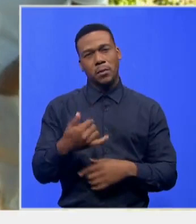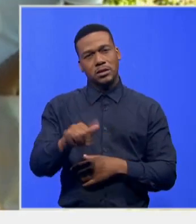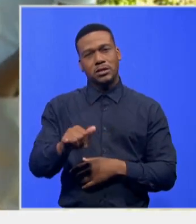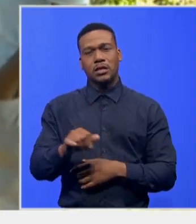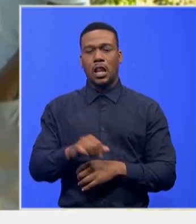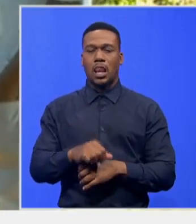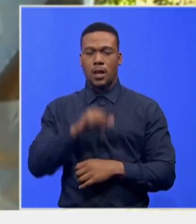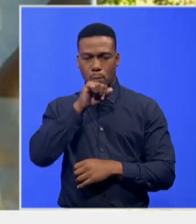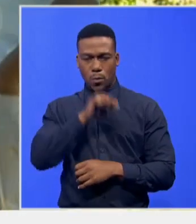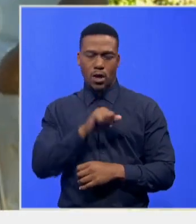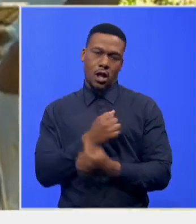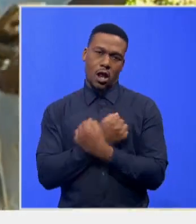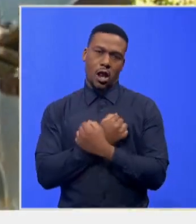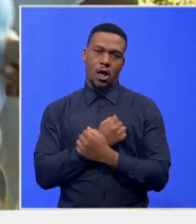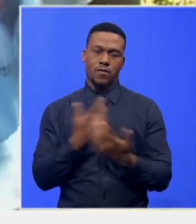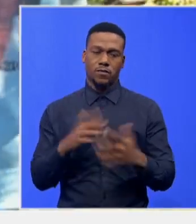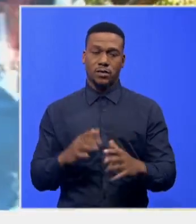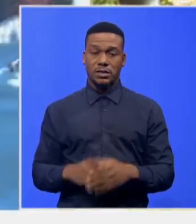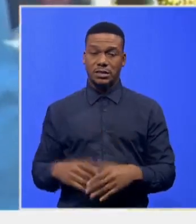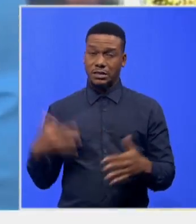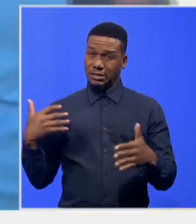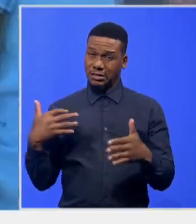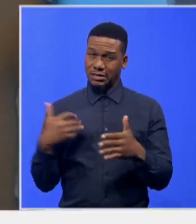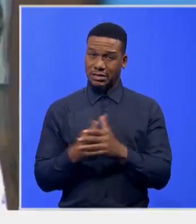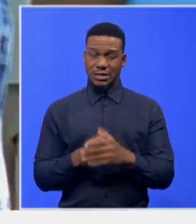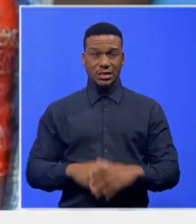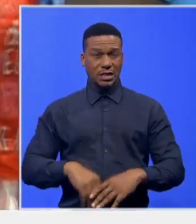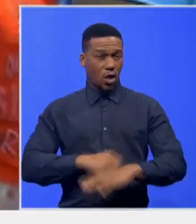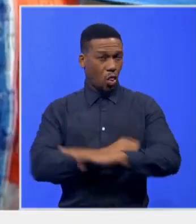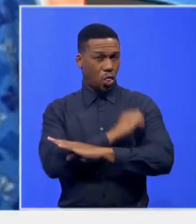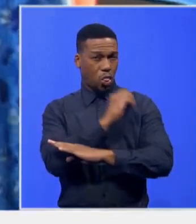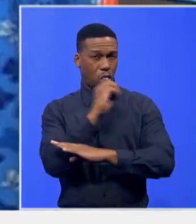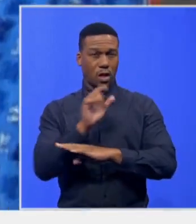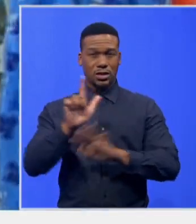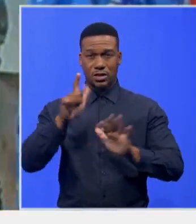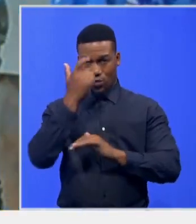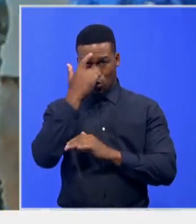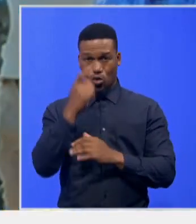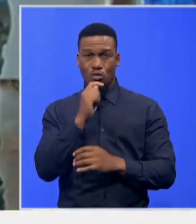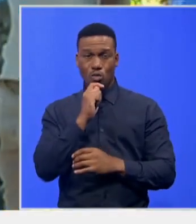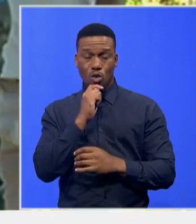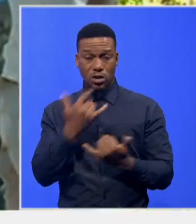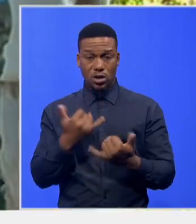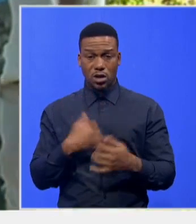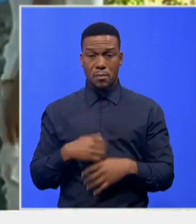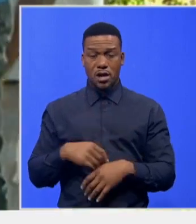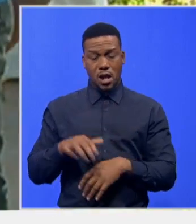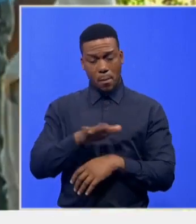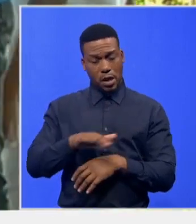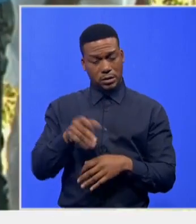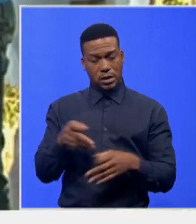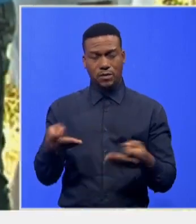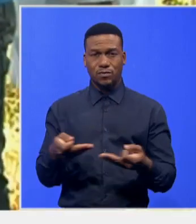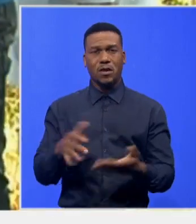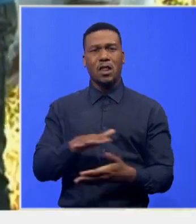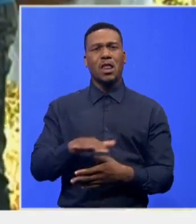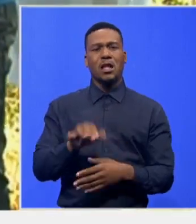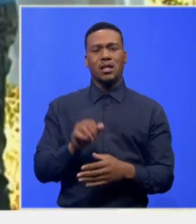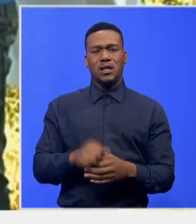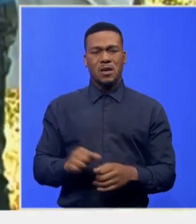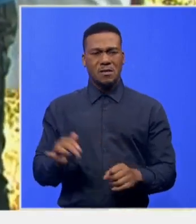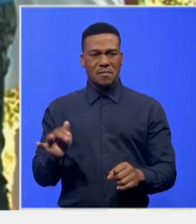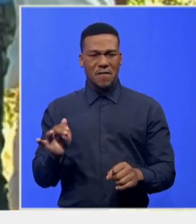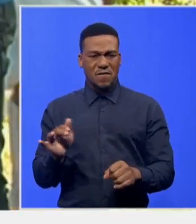miss them. We've been here since 7 in the morning, Aldrin, and I must say this cemetery, the Nkowankowa cemetery, was filled